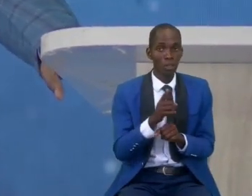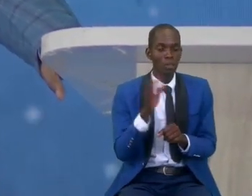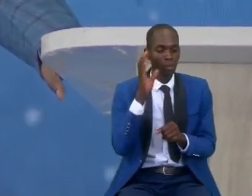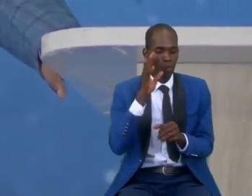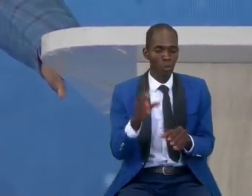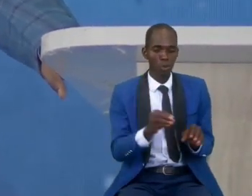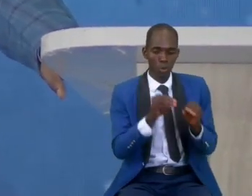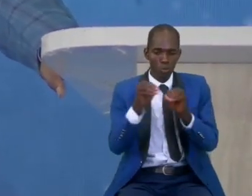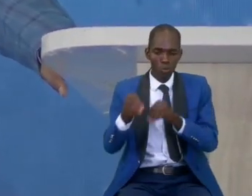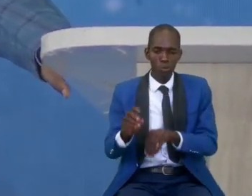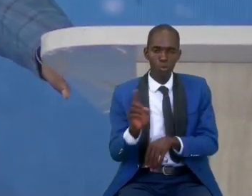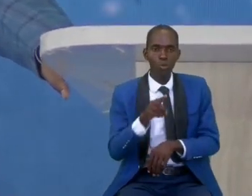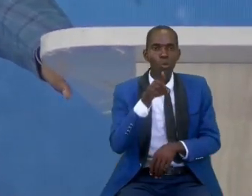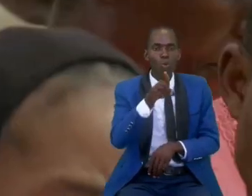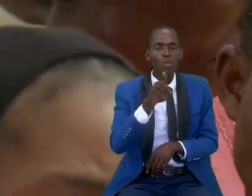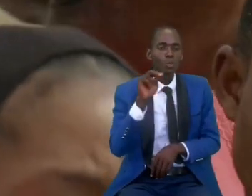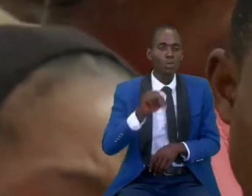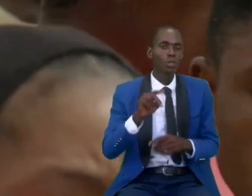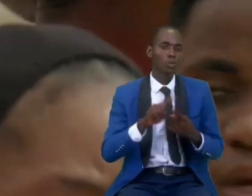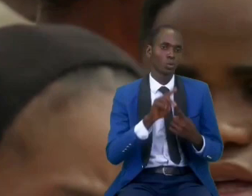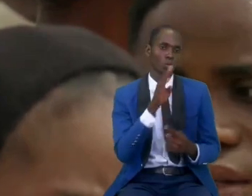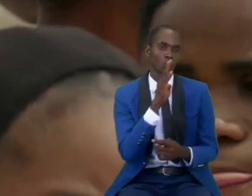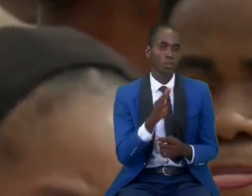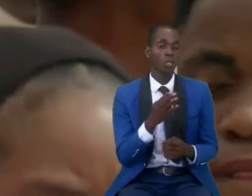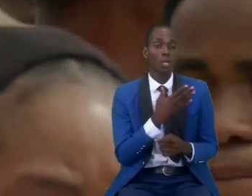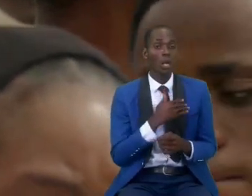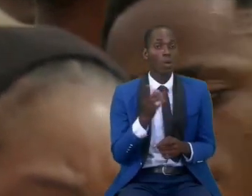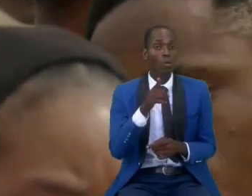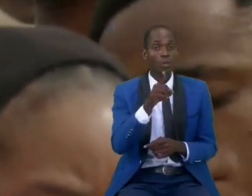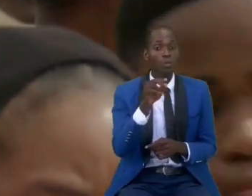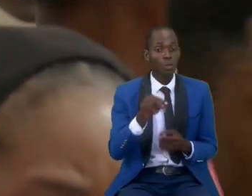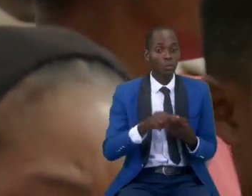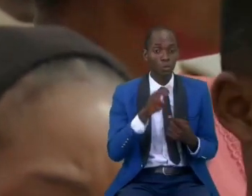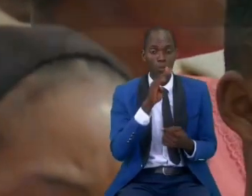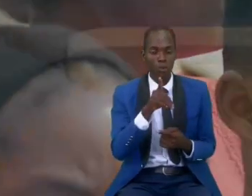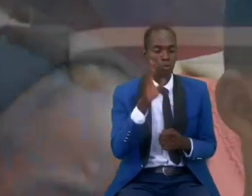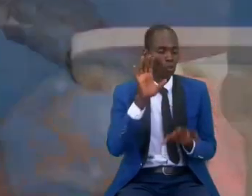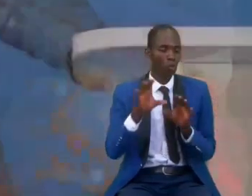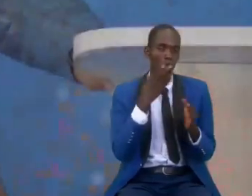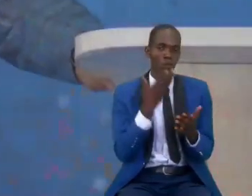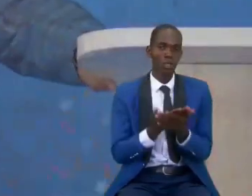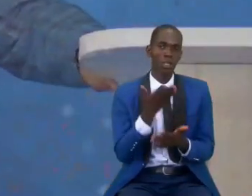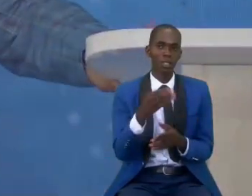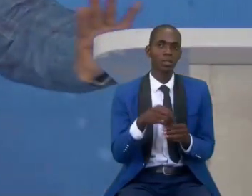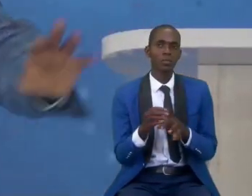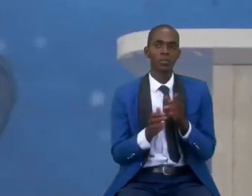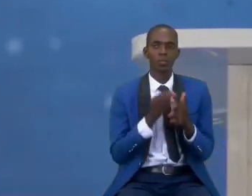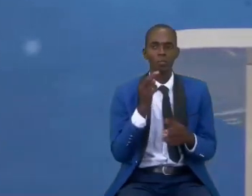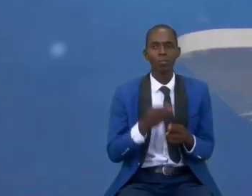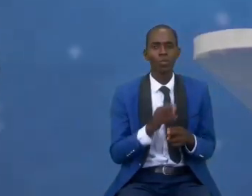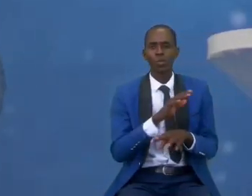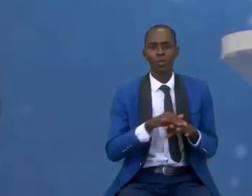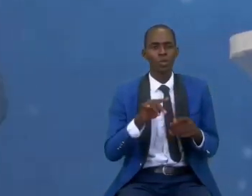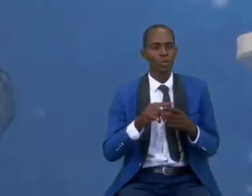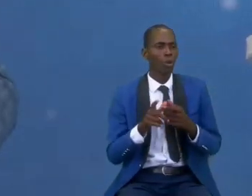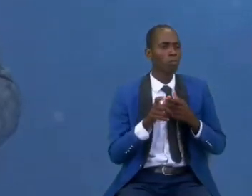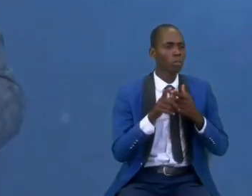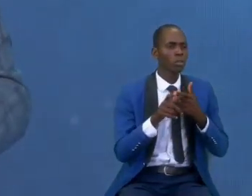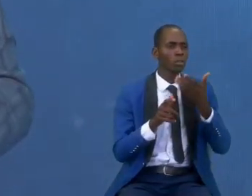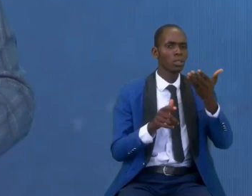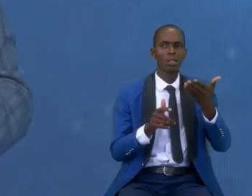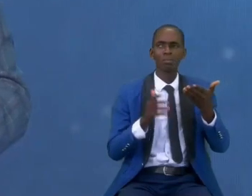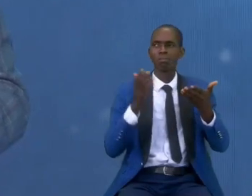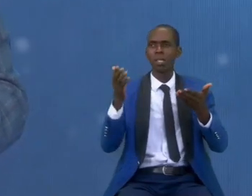to be, you will do good there. You don't need to run here, run there, run there, skelter. Where the Lord has put you, you